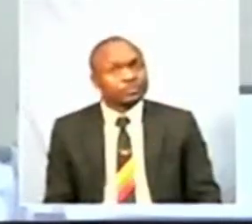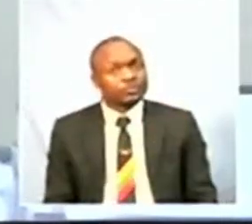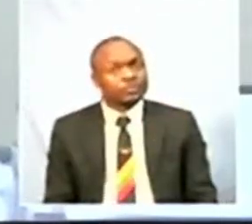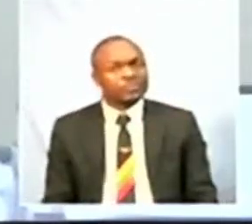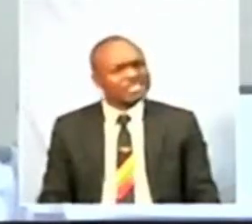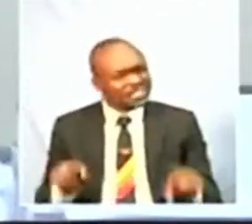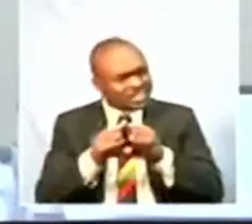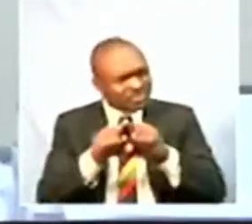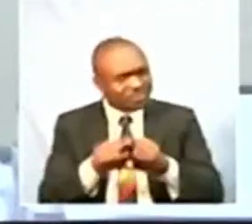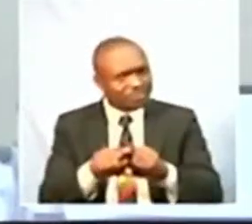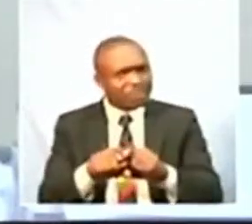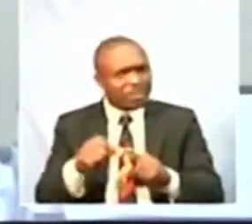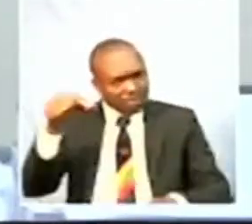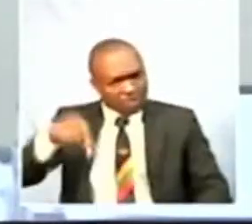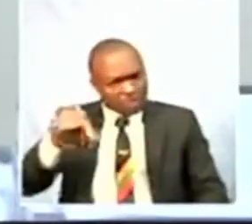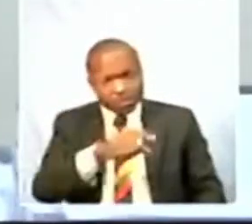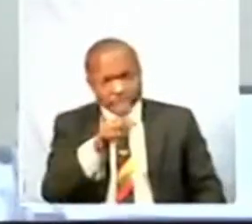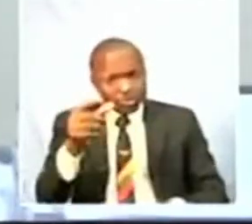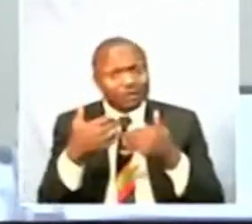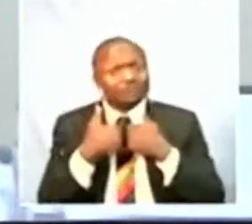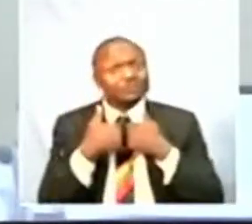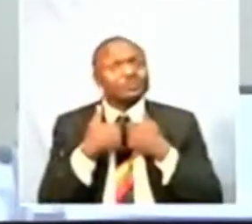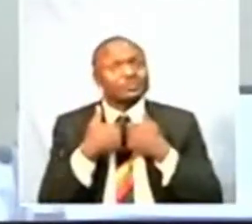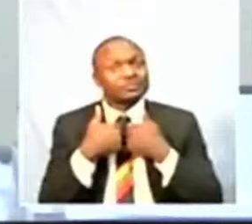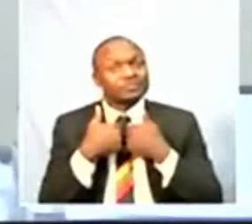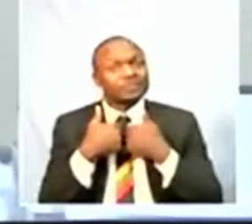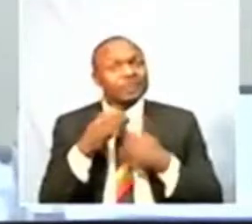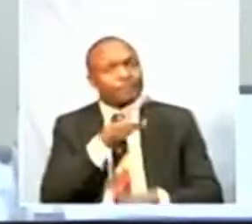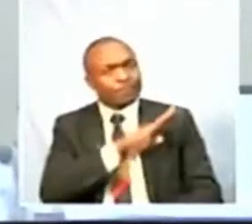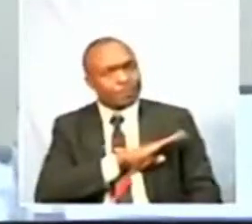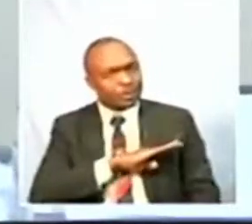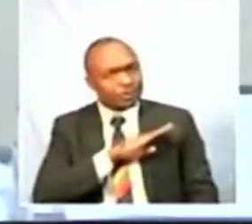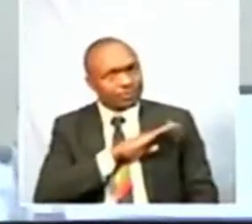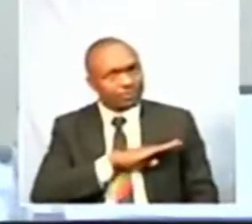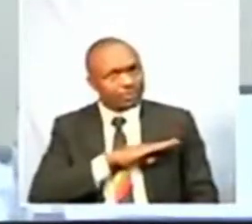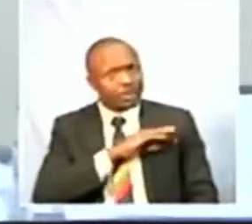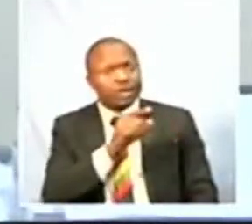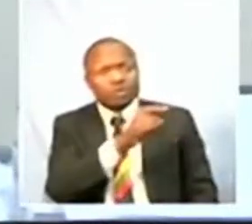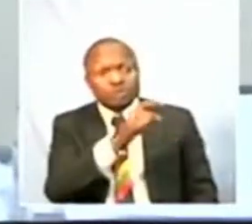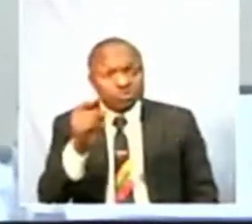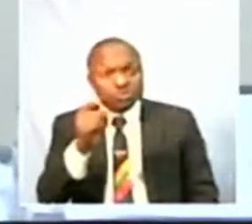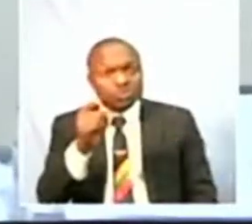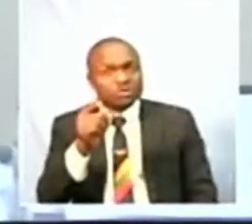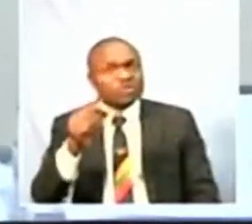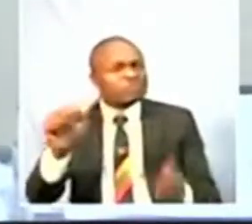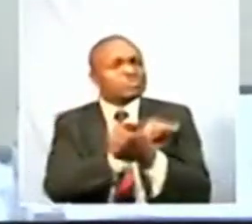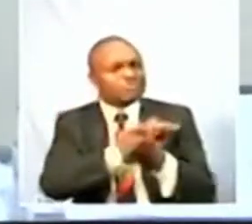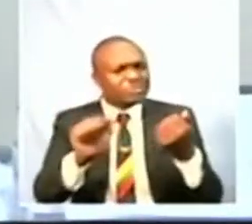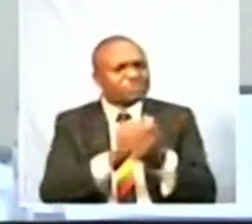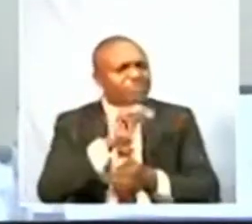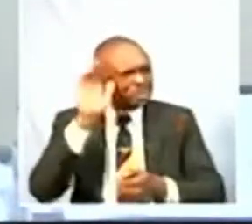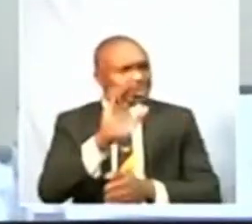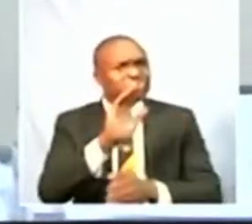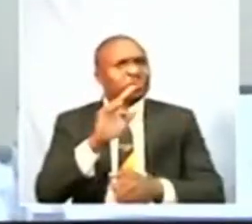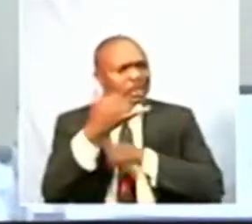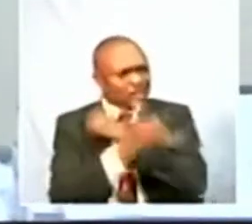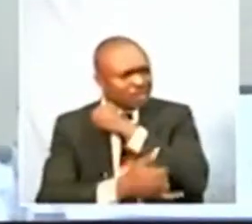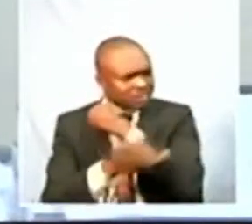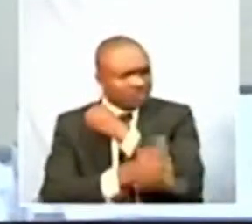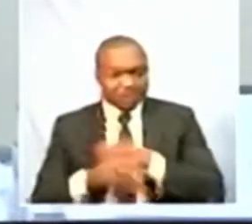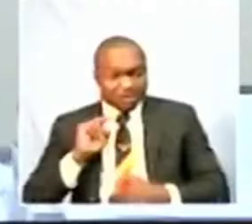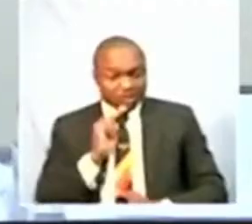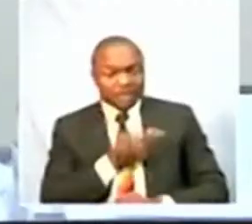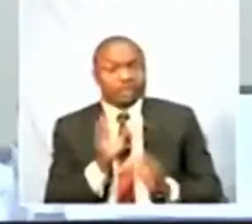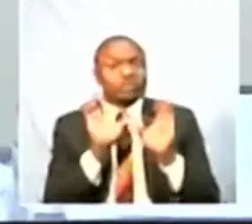The same qualifications you have. Attitude. You are sabotaging your country. For us